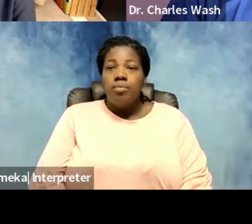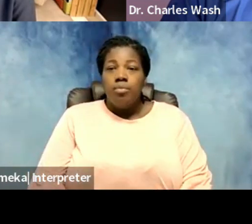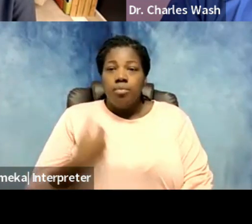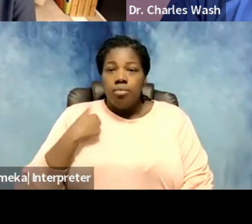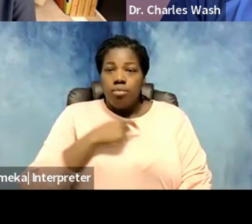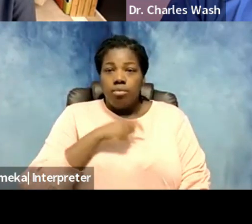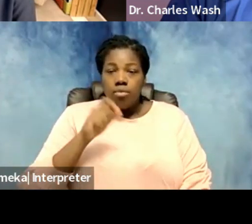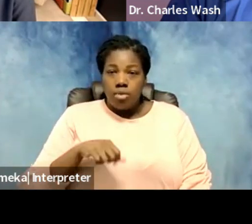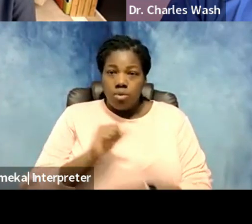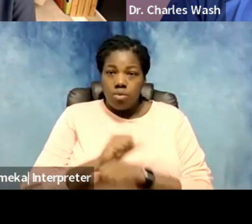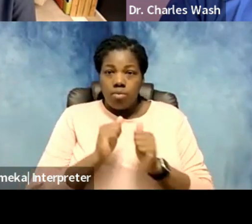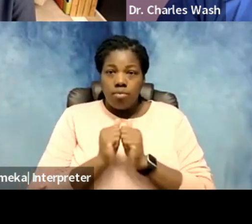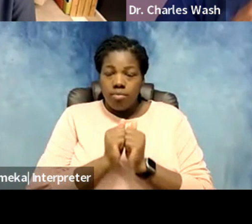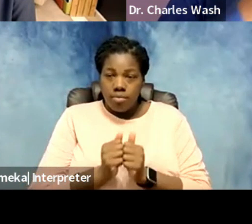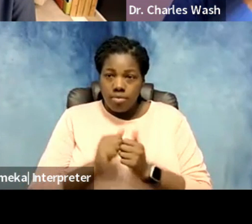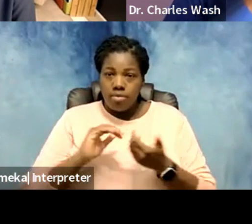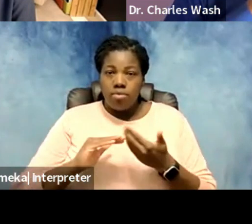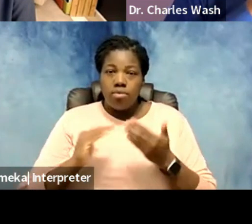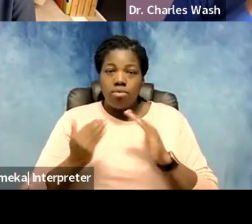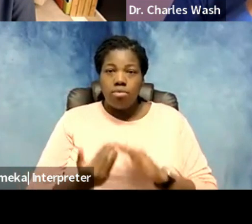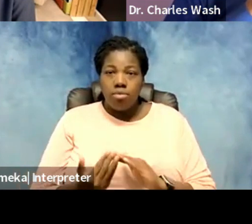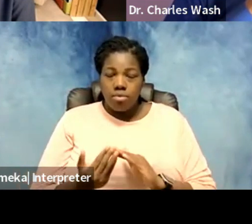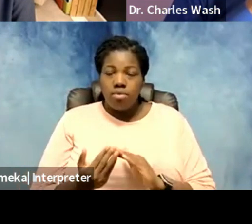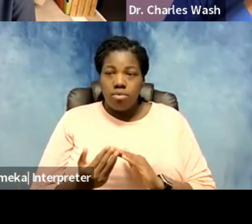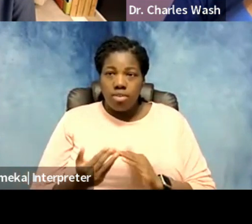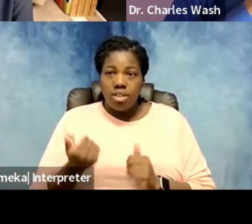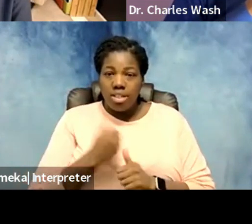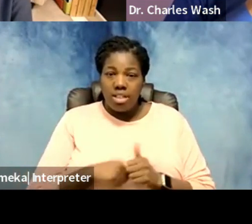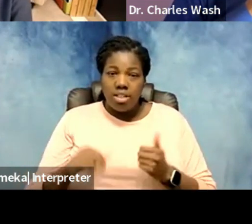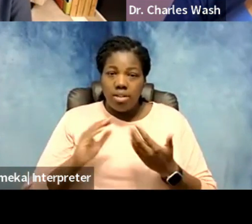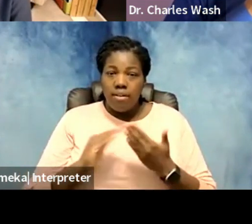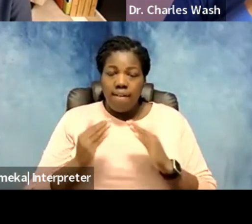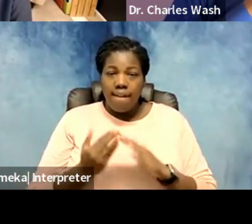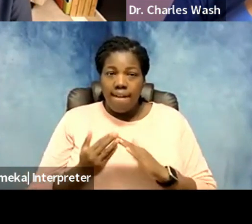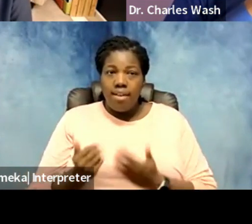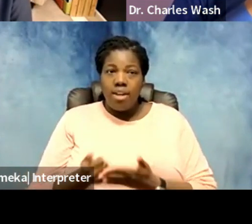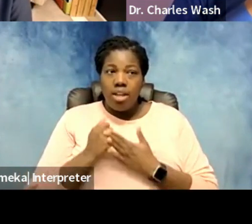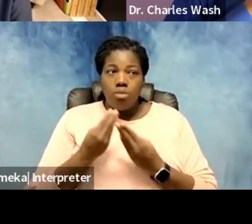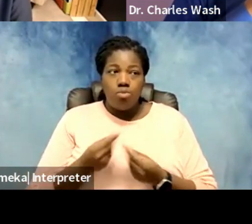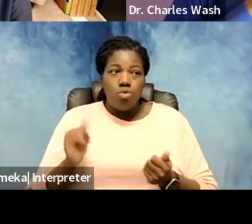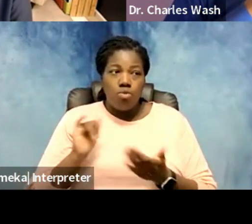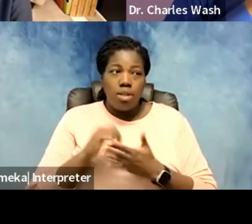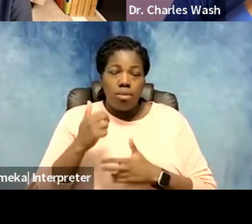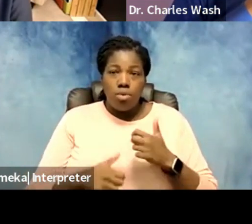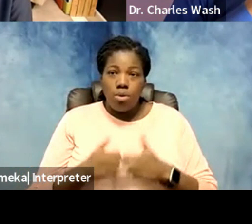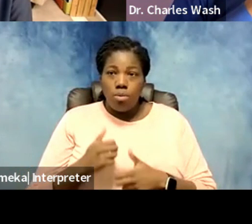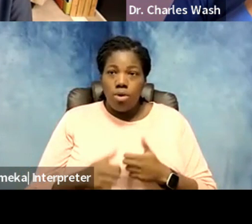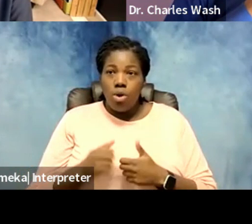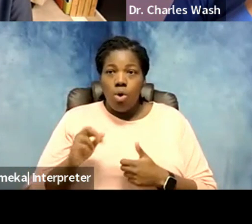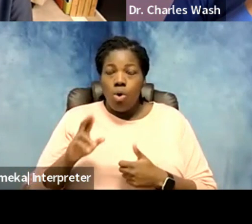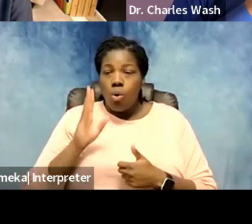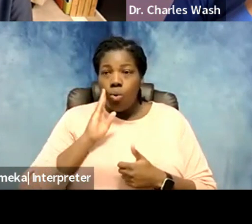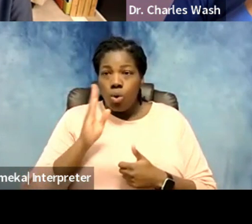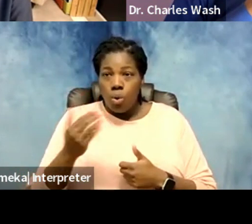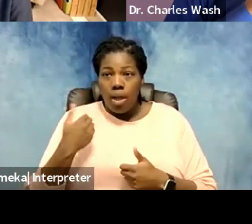come together as a community in each of our communities to help solve that problem. Otherwise, we're going to be dealing